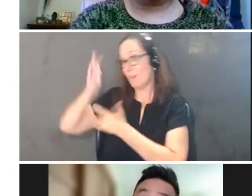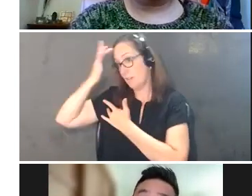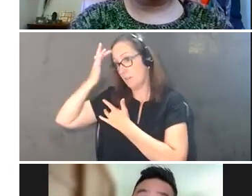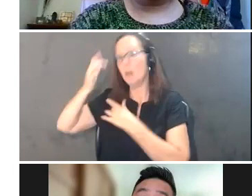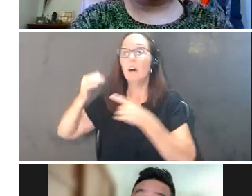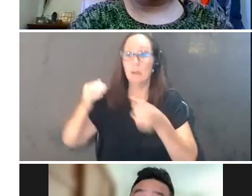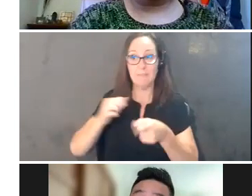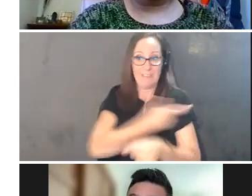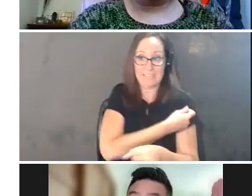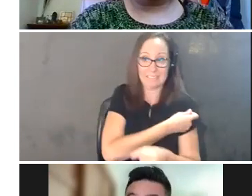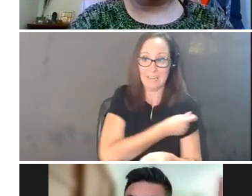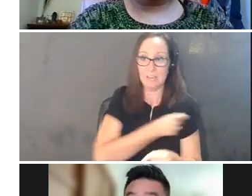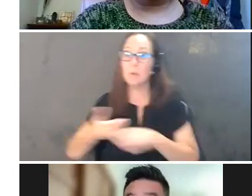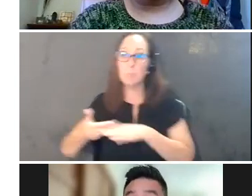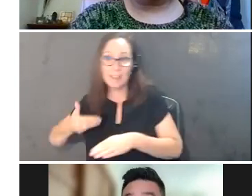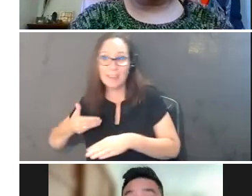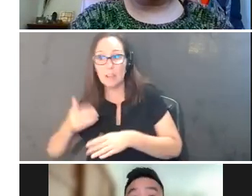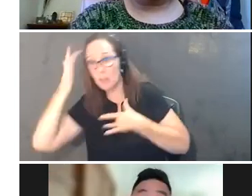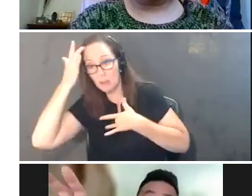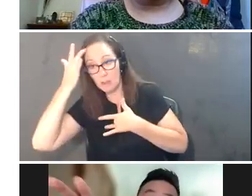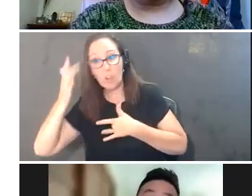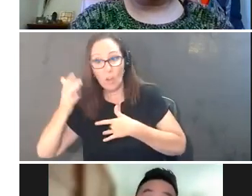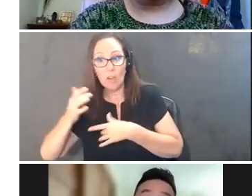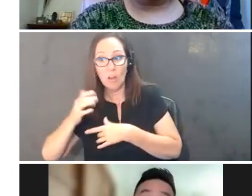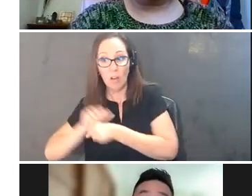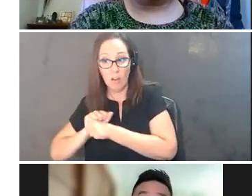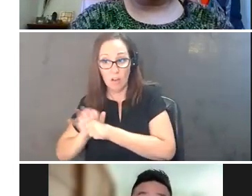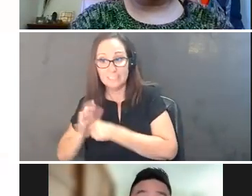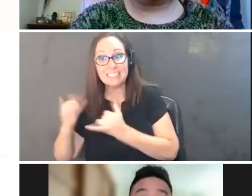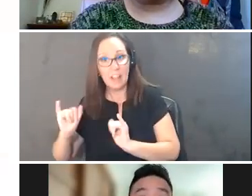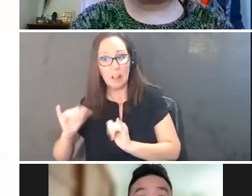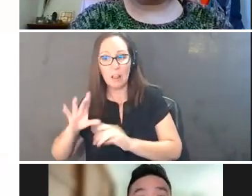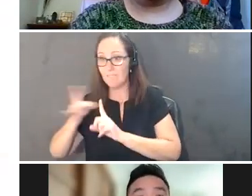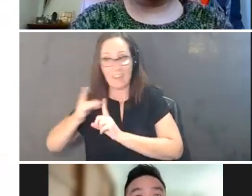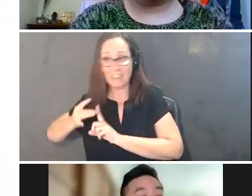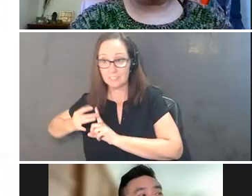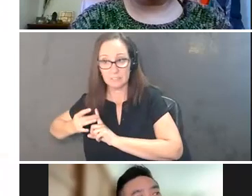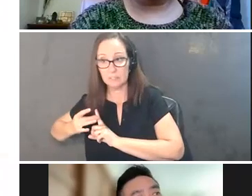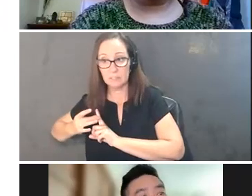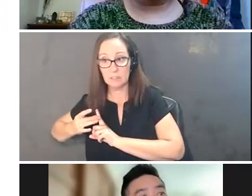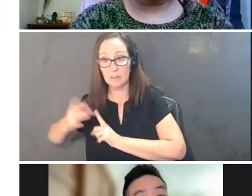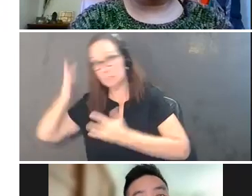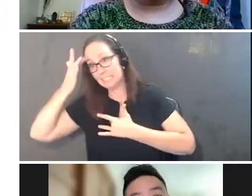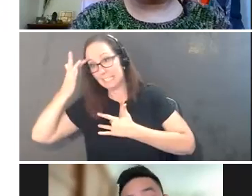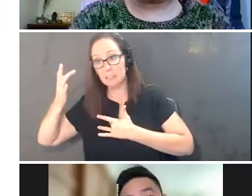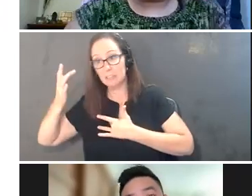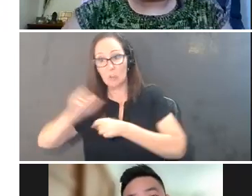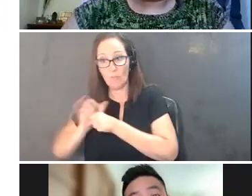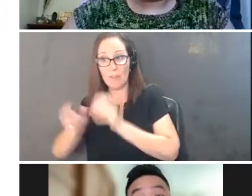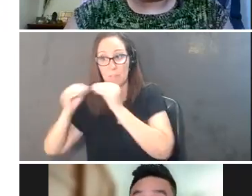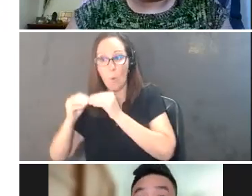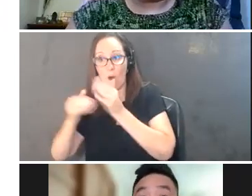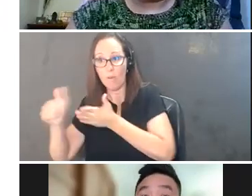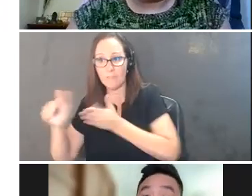prior COVID, they actually still got reinfected more than the folks who were fully vaccinated. And so we also know that the vaccine